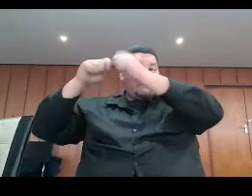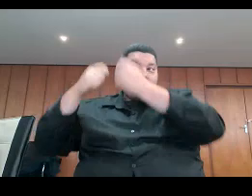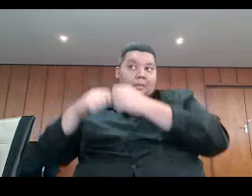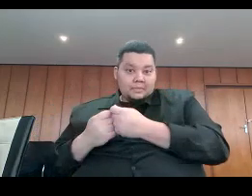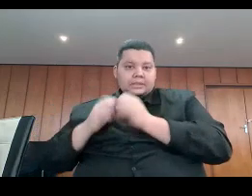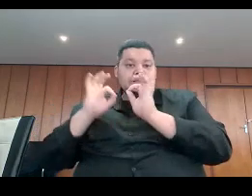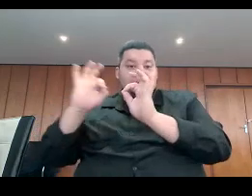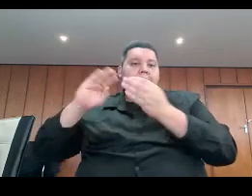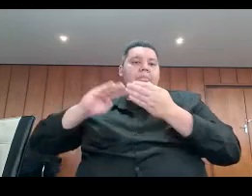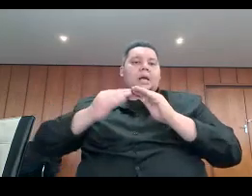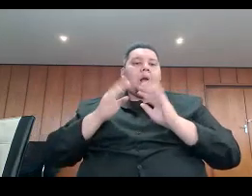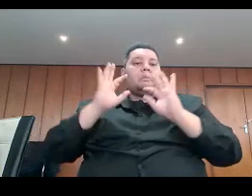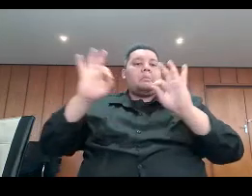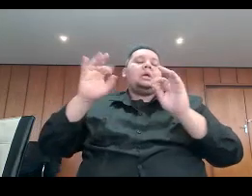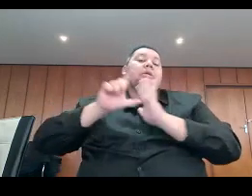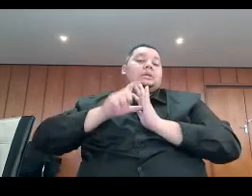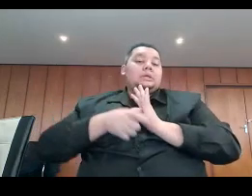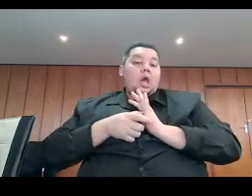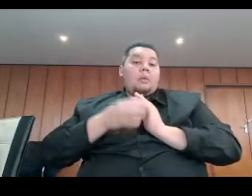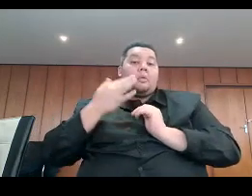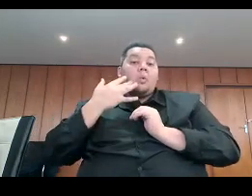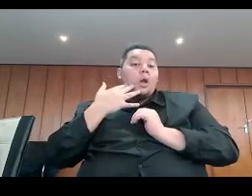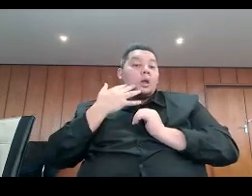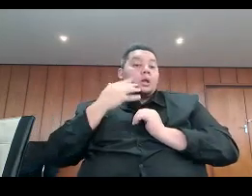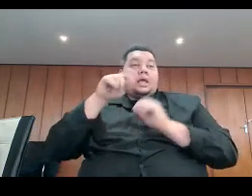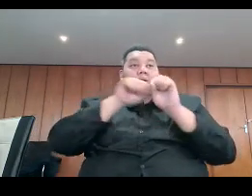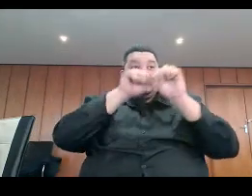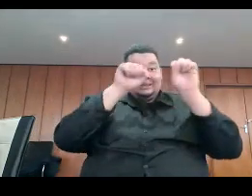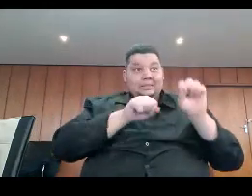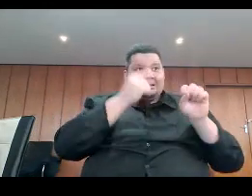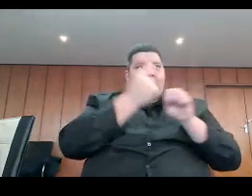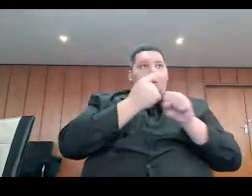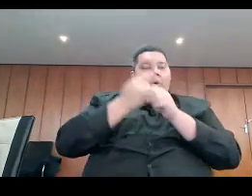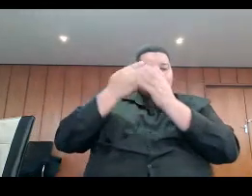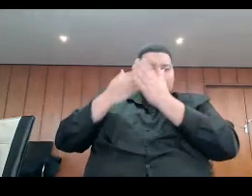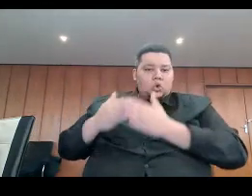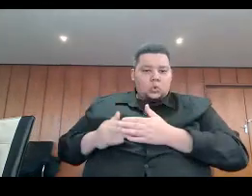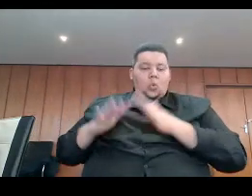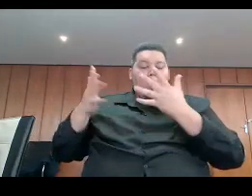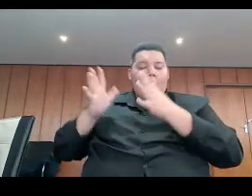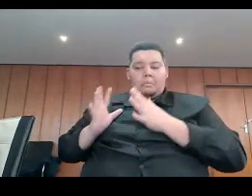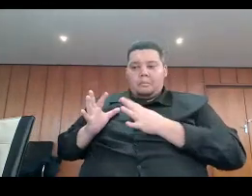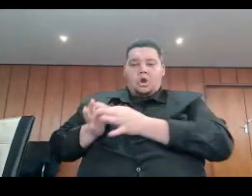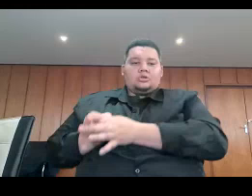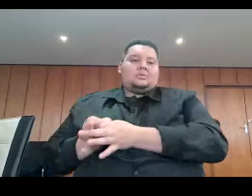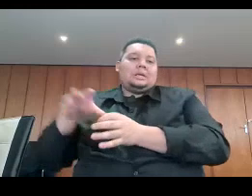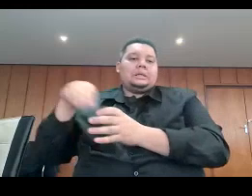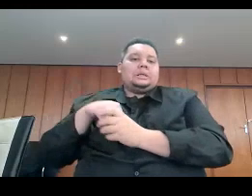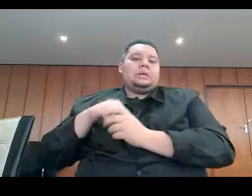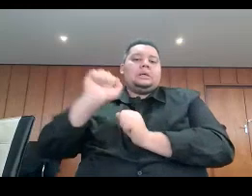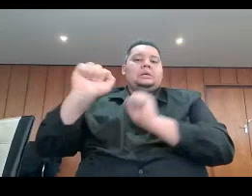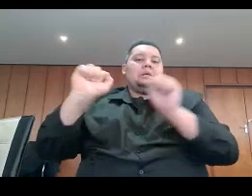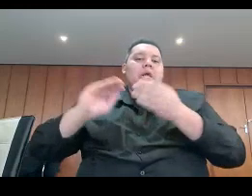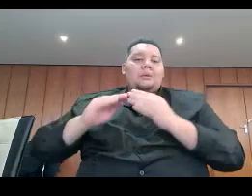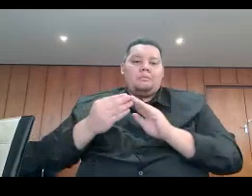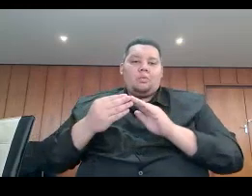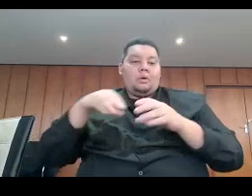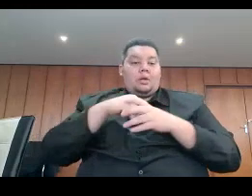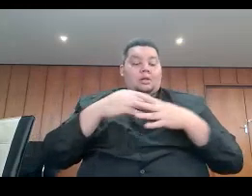become disabled when they are systematically excluded and marginalized in their community, in